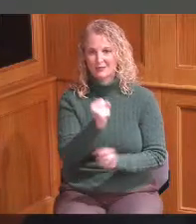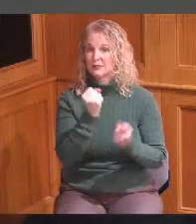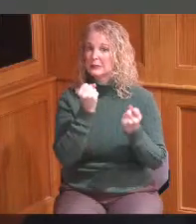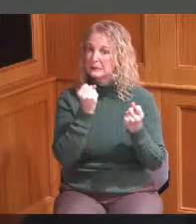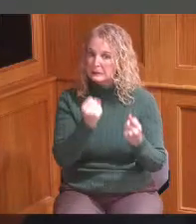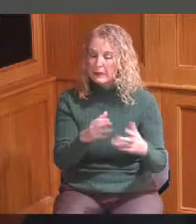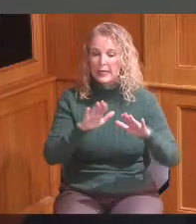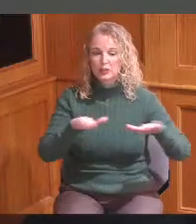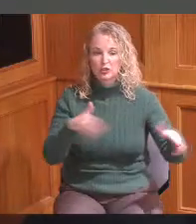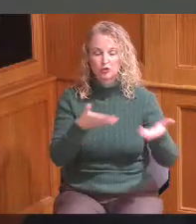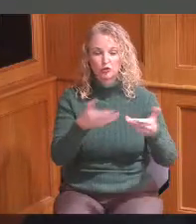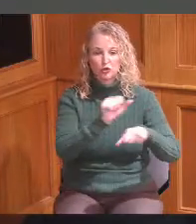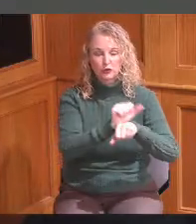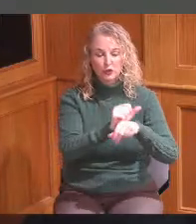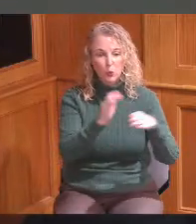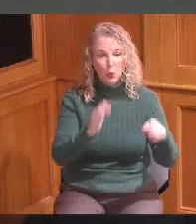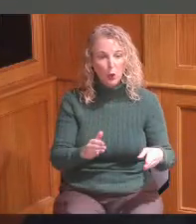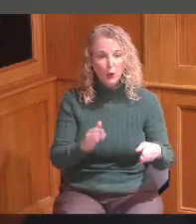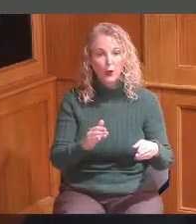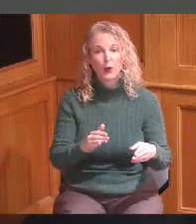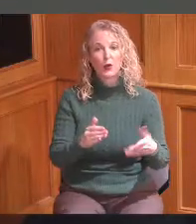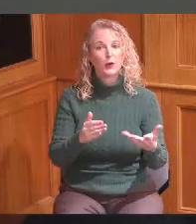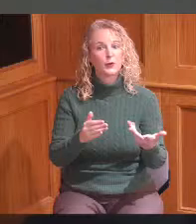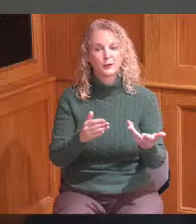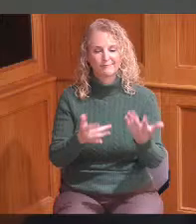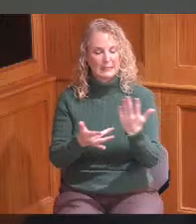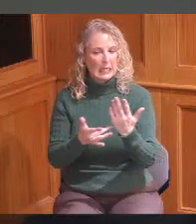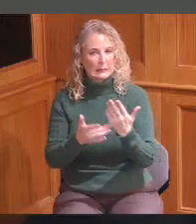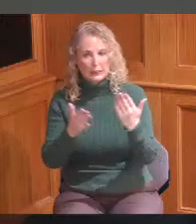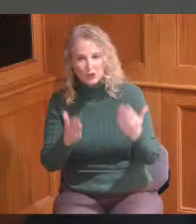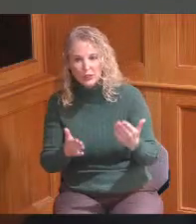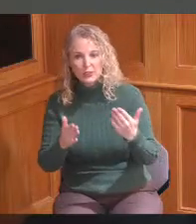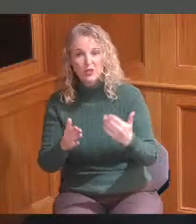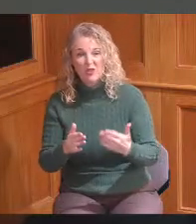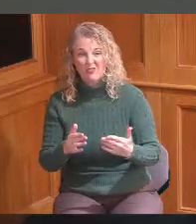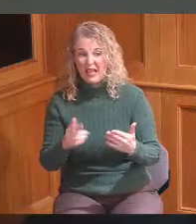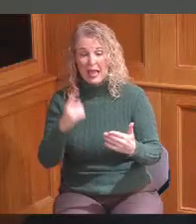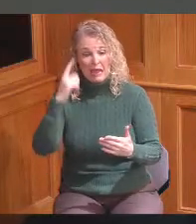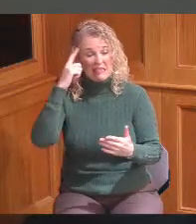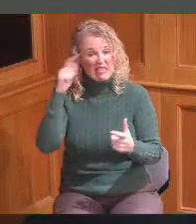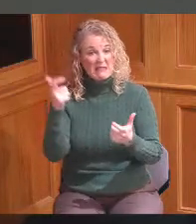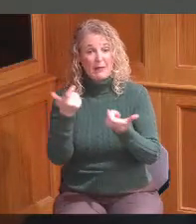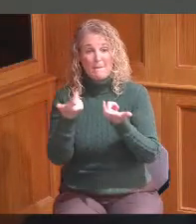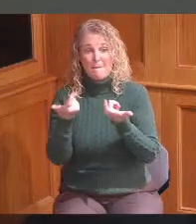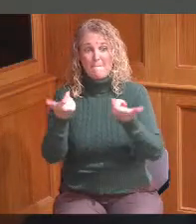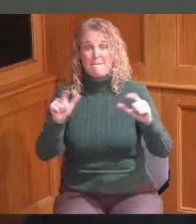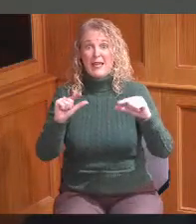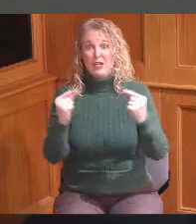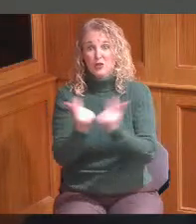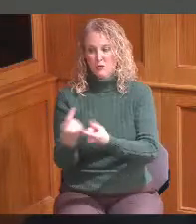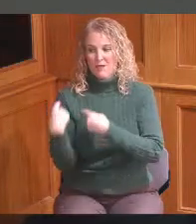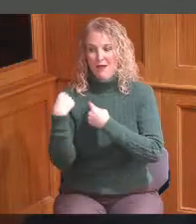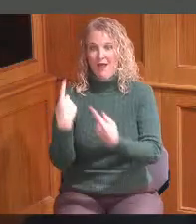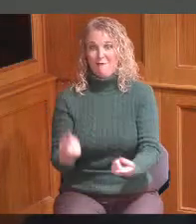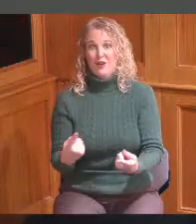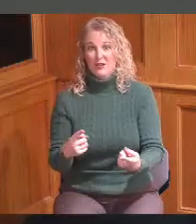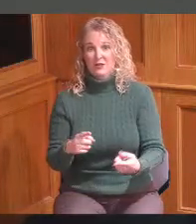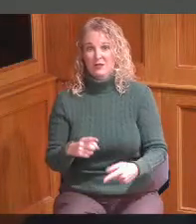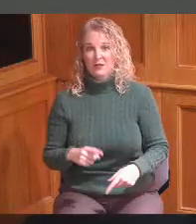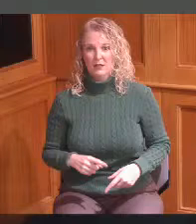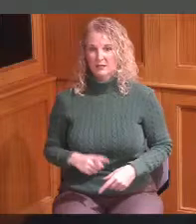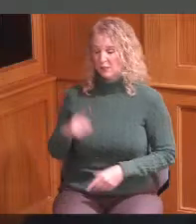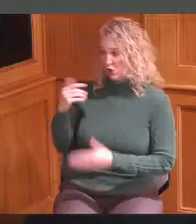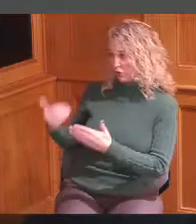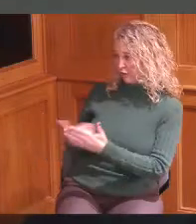services workers, eligibility technicians, et cetera. So biggest class I think I've ever seen over there. So that was really good to see. This class of